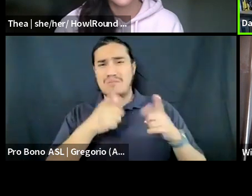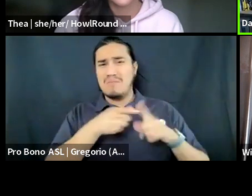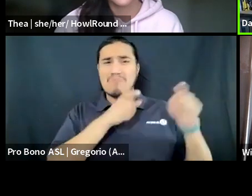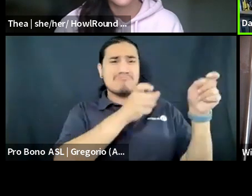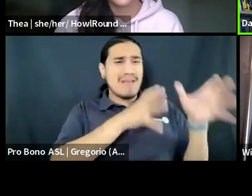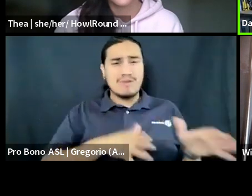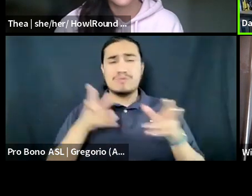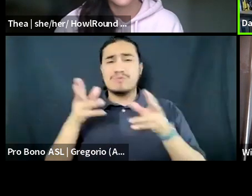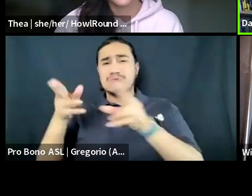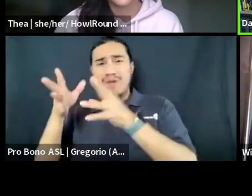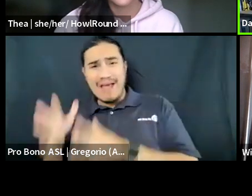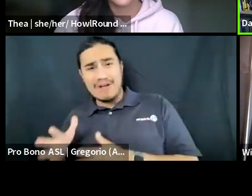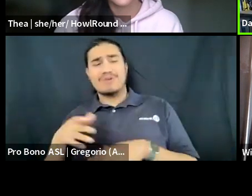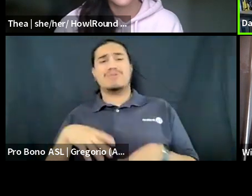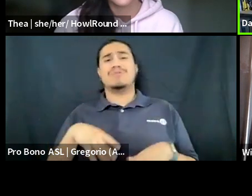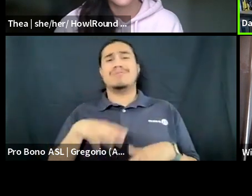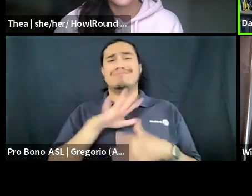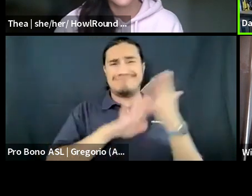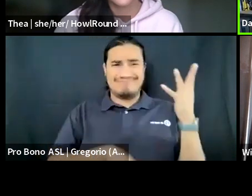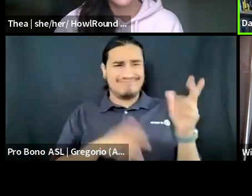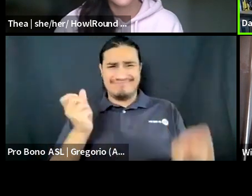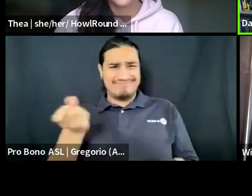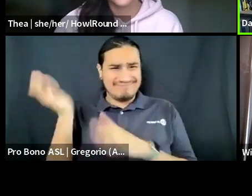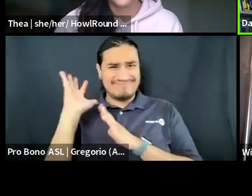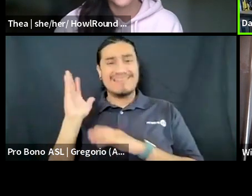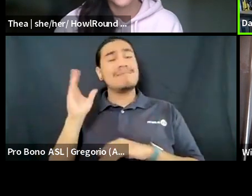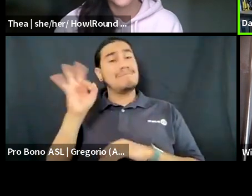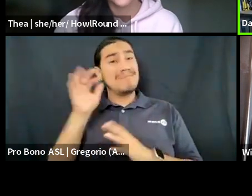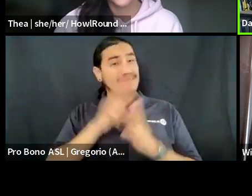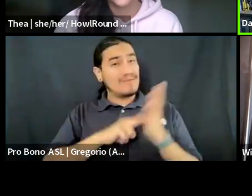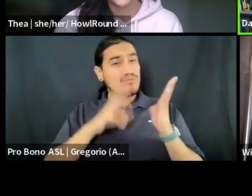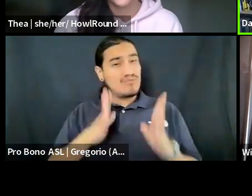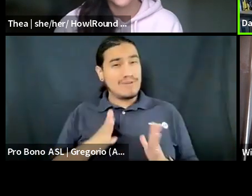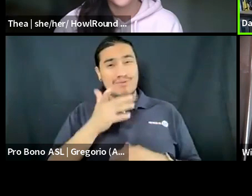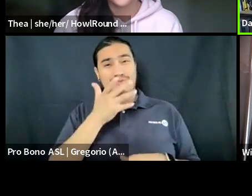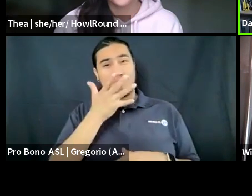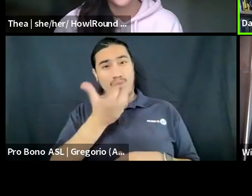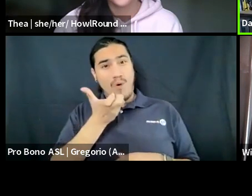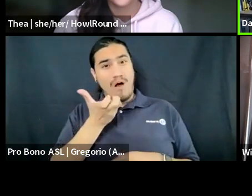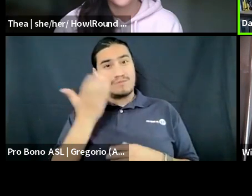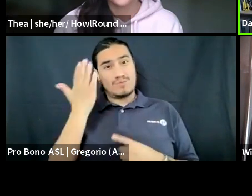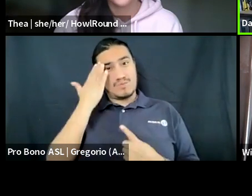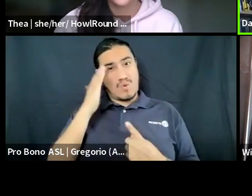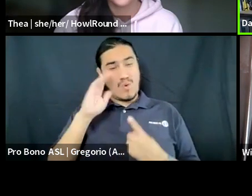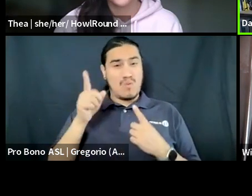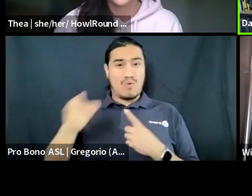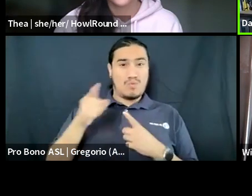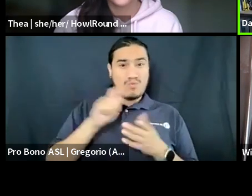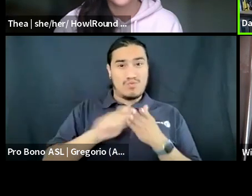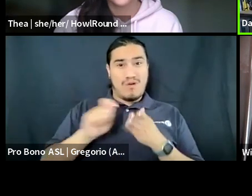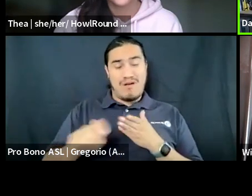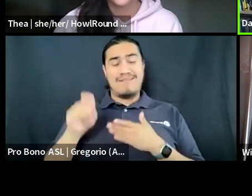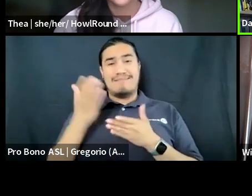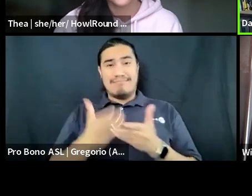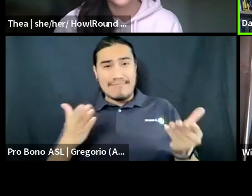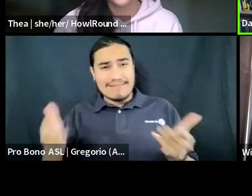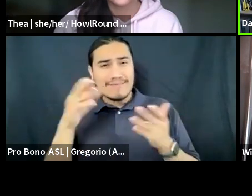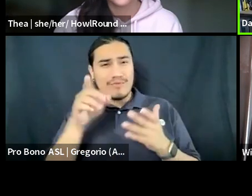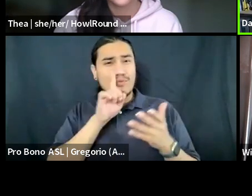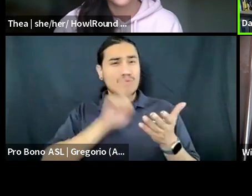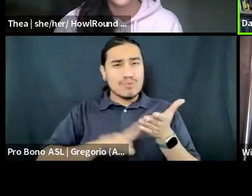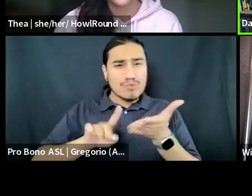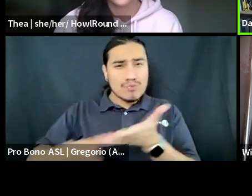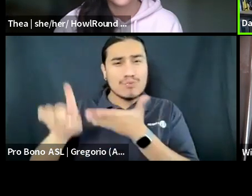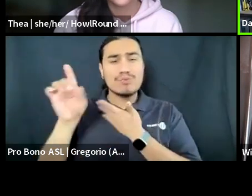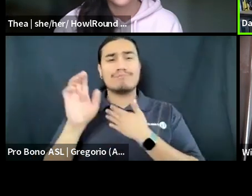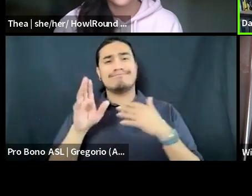about editors. Really, if readers are interested in what you're saying, the questions that you're asking, the things that you're exploring and your way of exploring